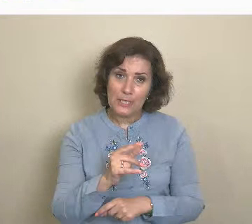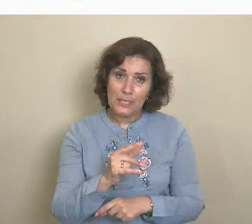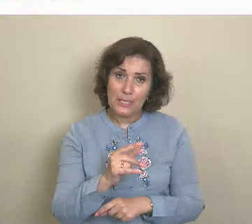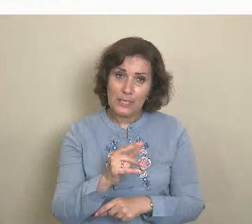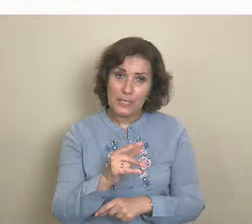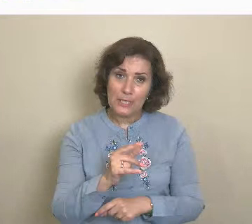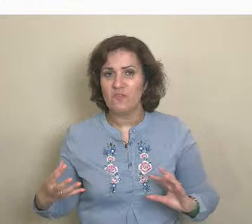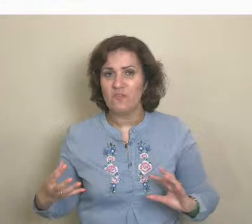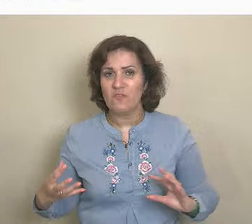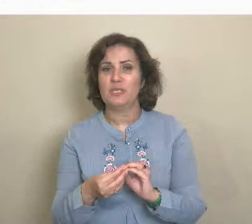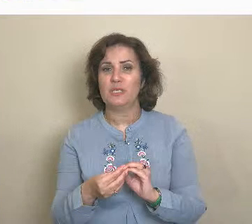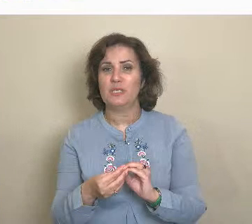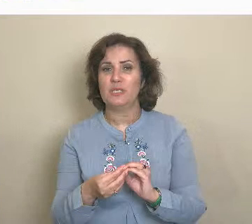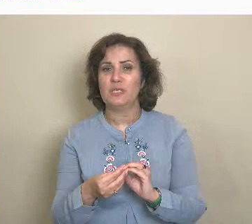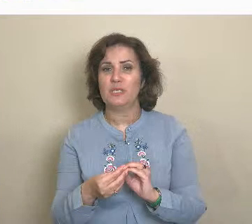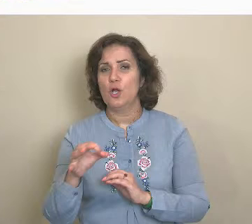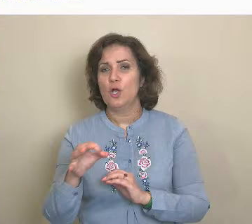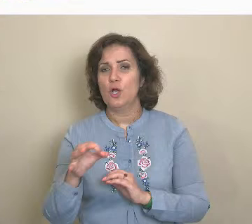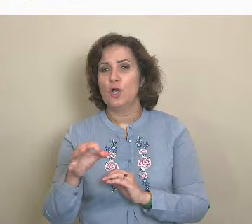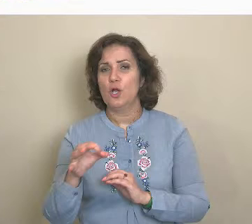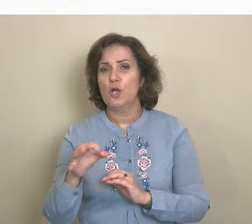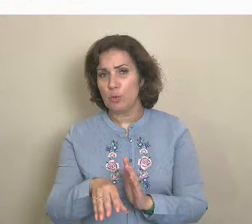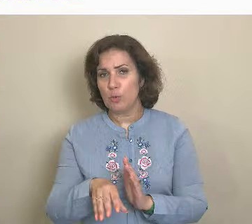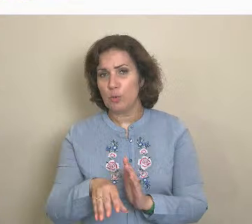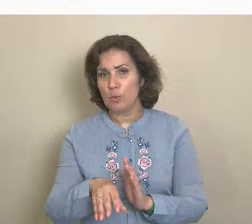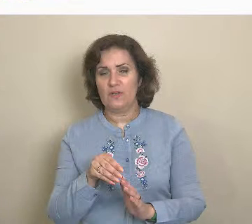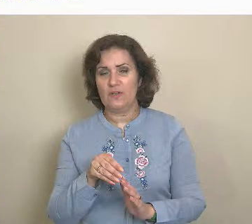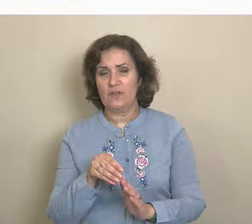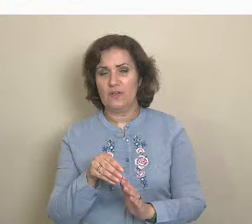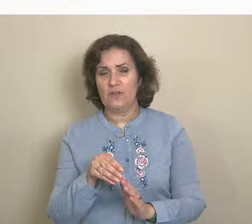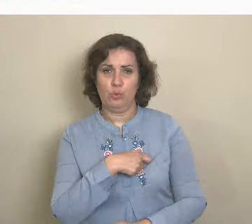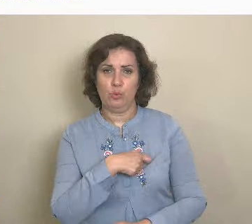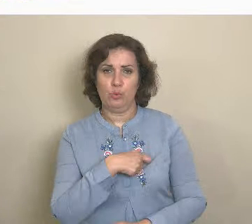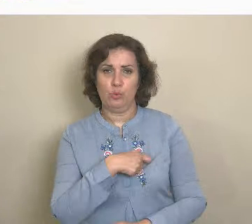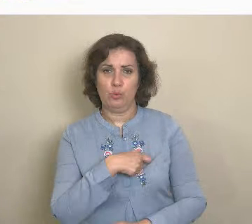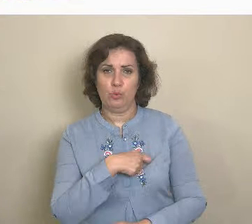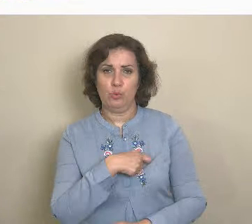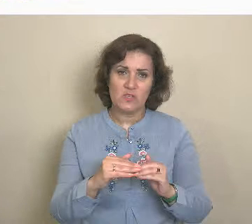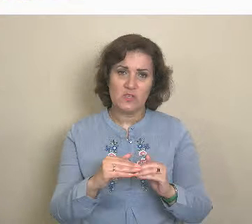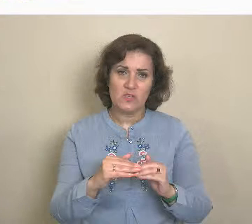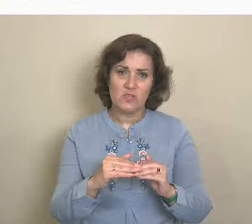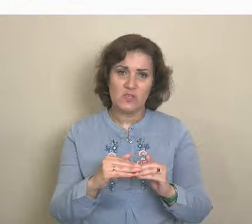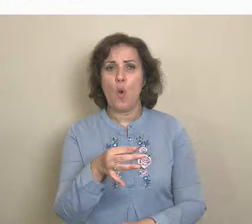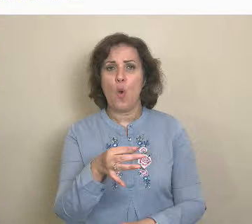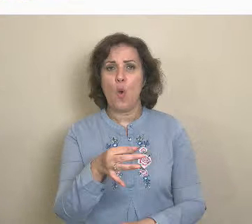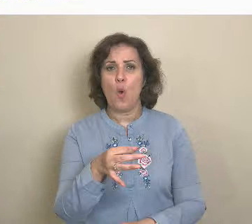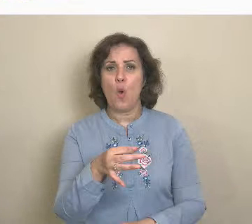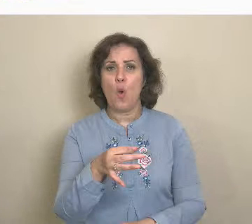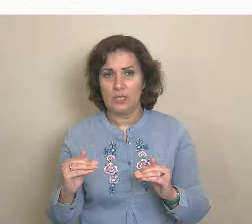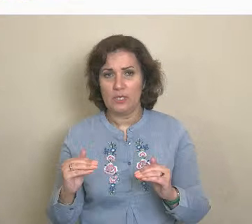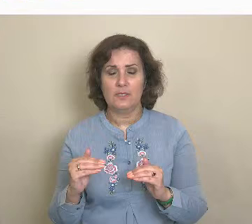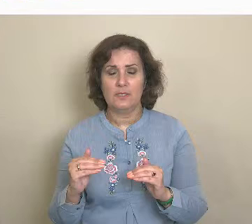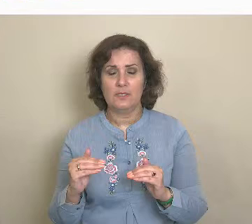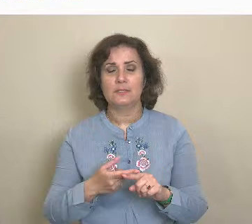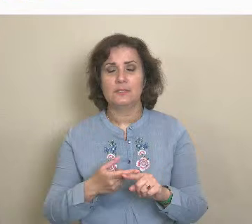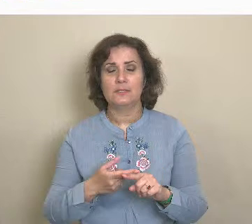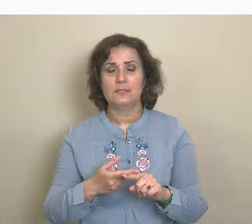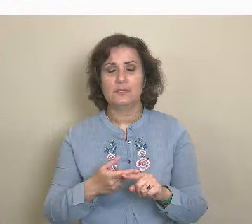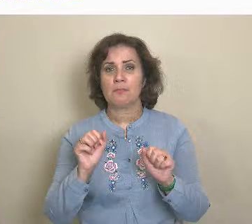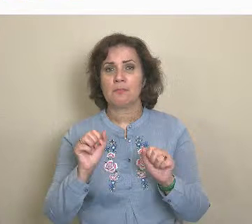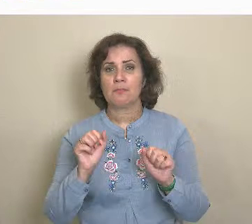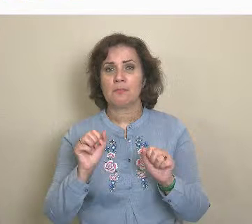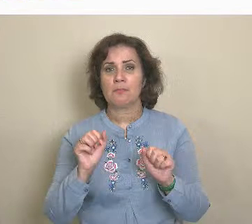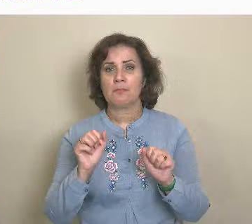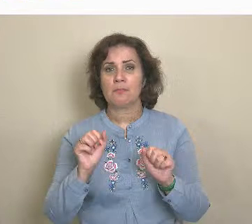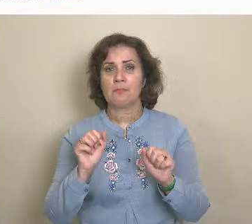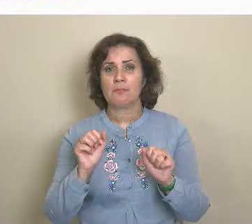respective community. At the same time, they sort of recap, or they tell the results of the elections